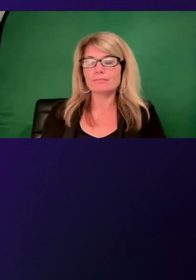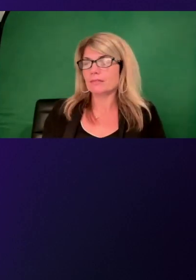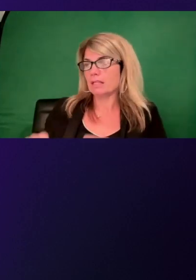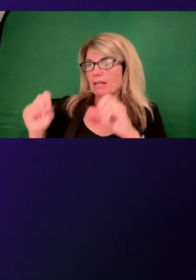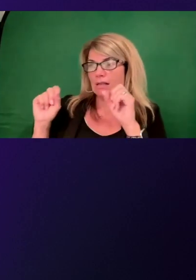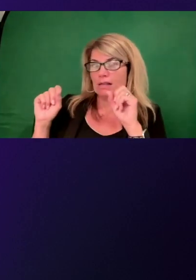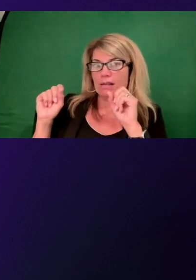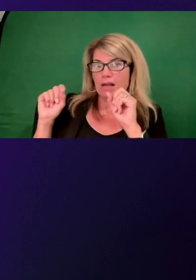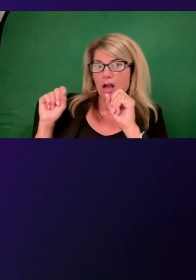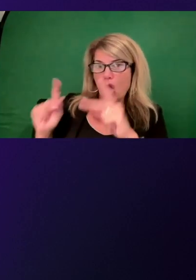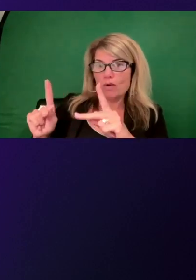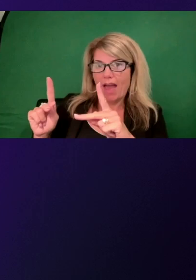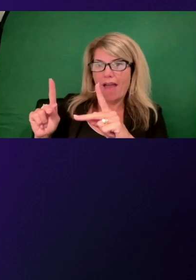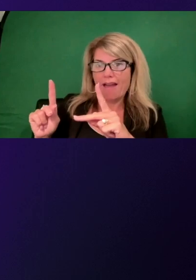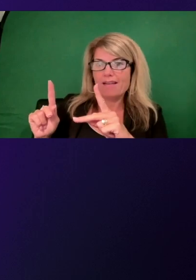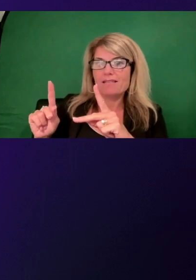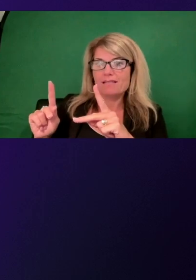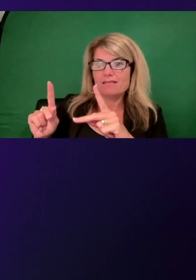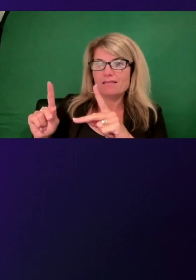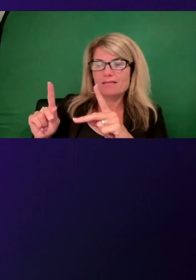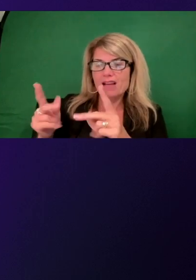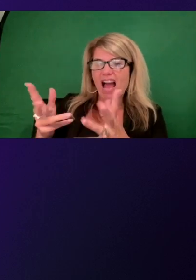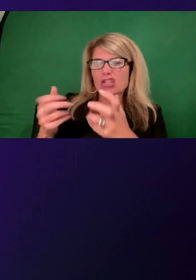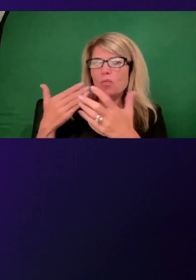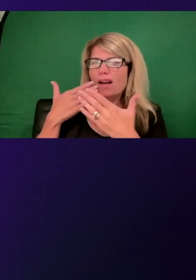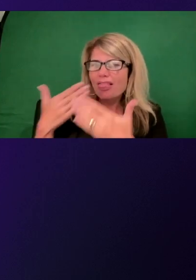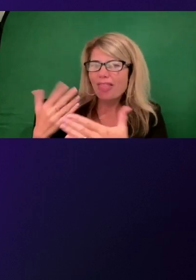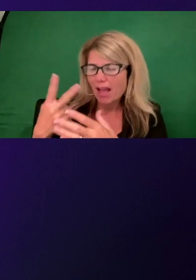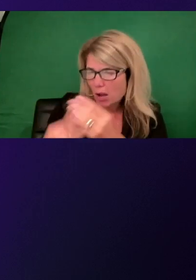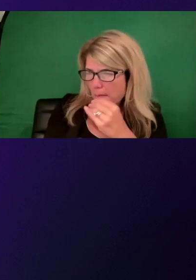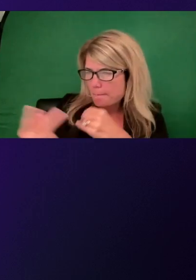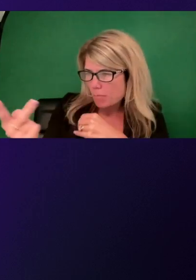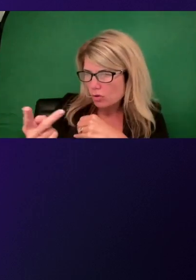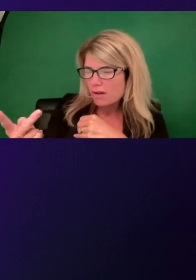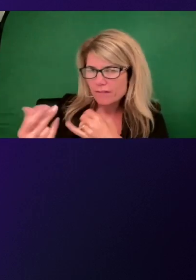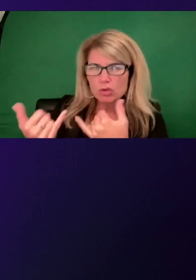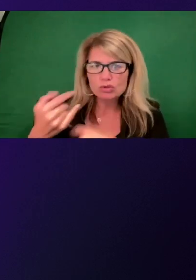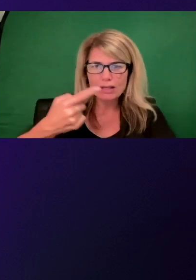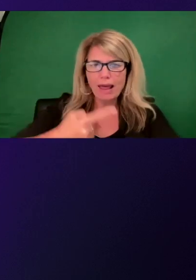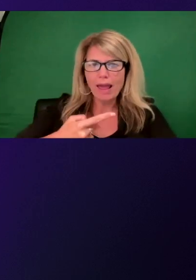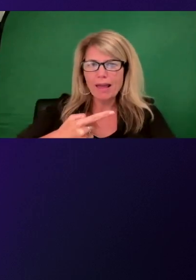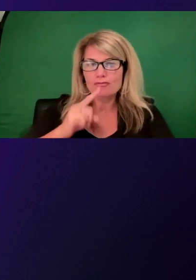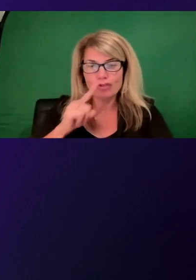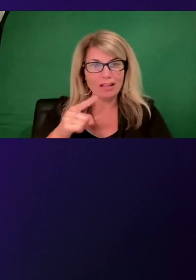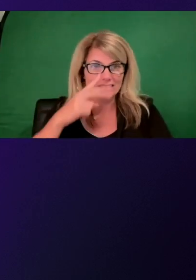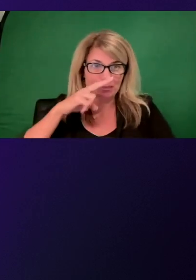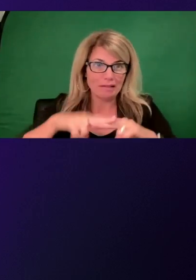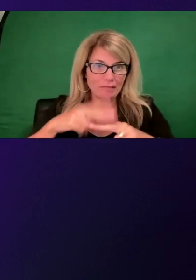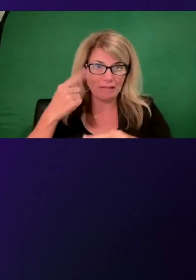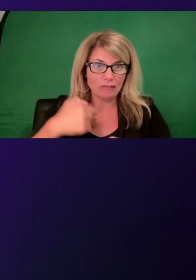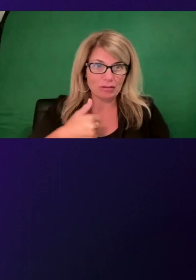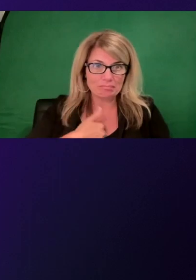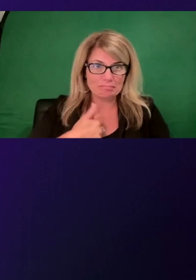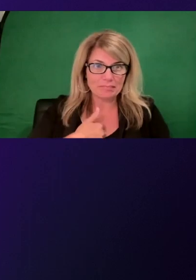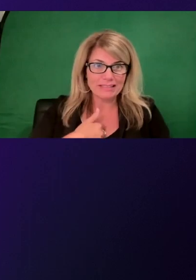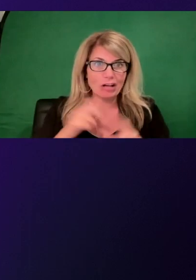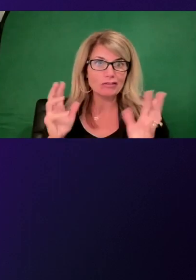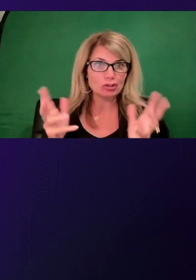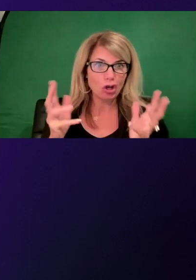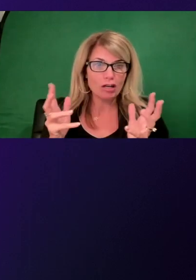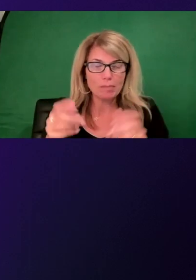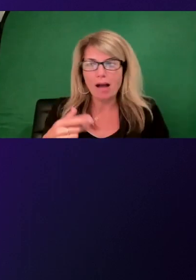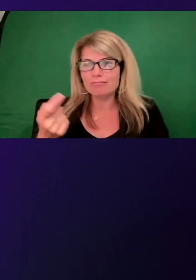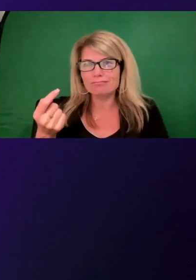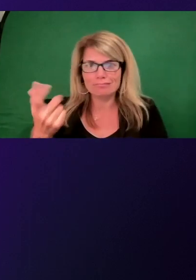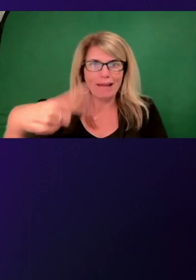to wrap up. I just want to thank both of you for joining me today. This has been a lot of fun, at least for me, to talk about it. And I hope everyone learned a little